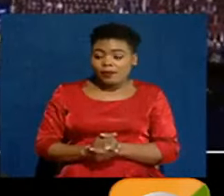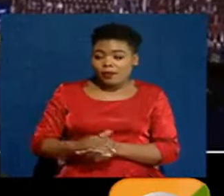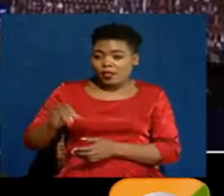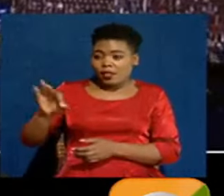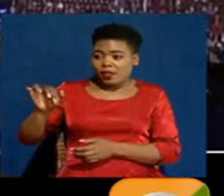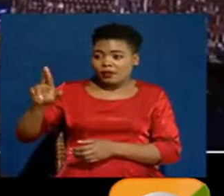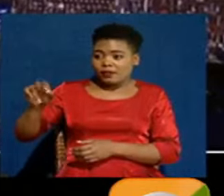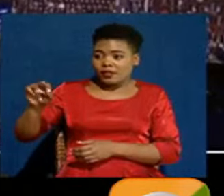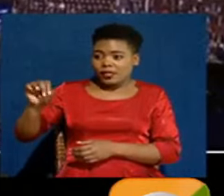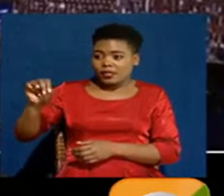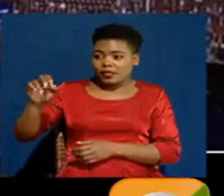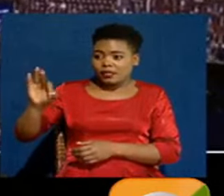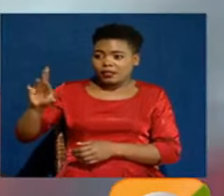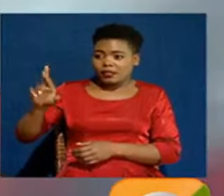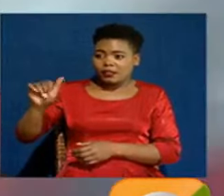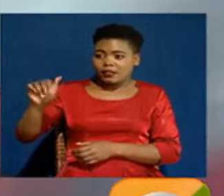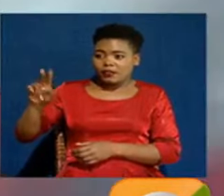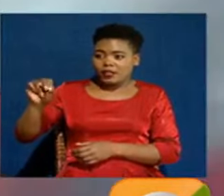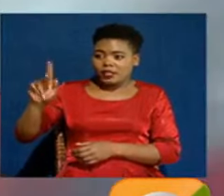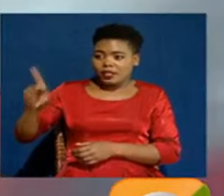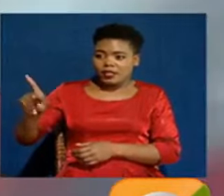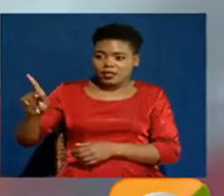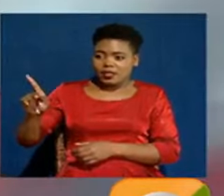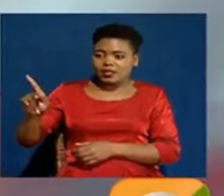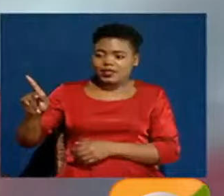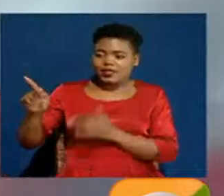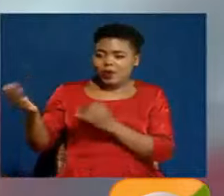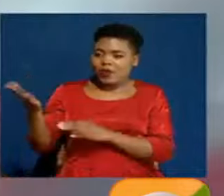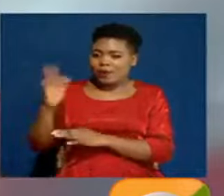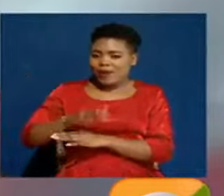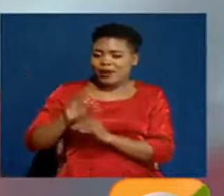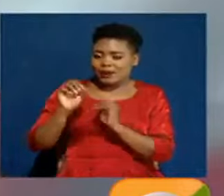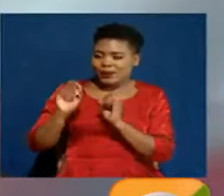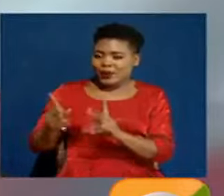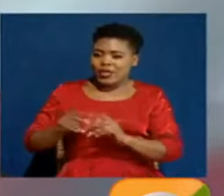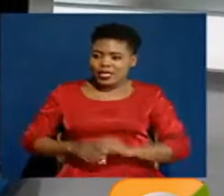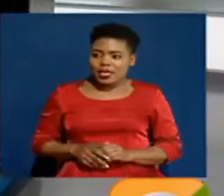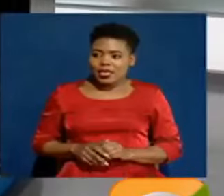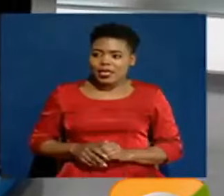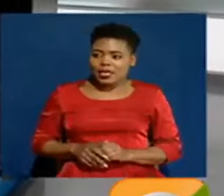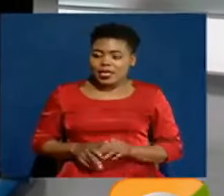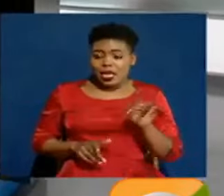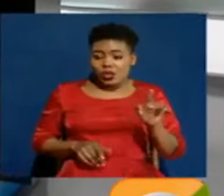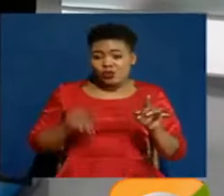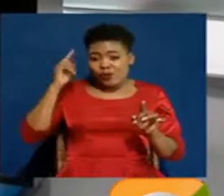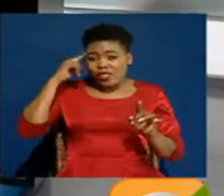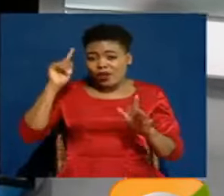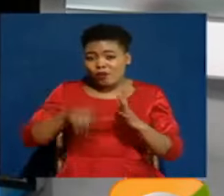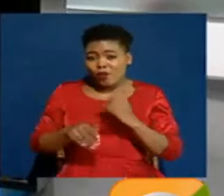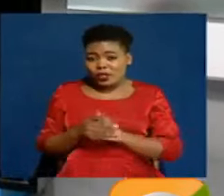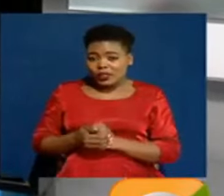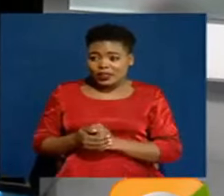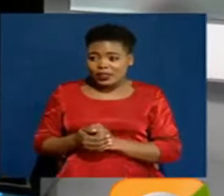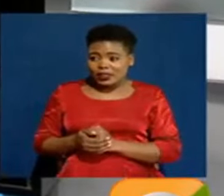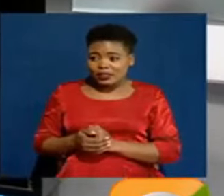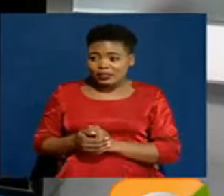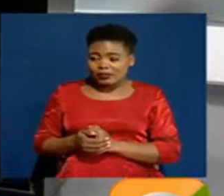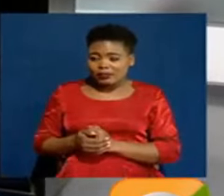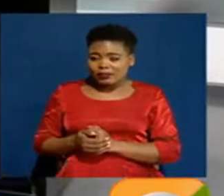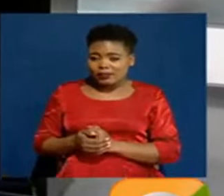mind if I call you Frank? Yeah, please, that's how I'm called. Okay. What are your thoughts? What was the impression you